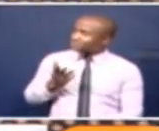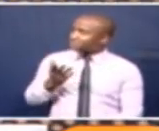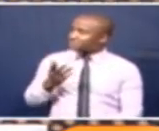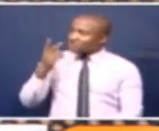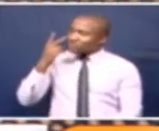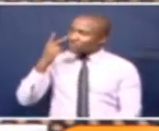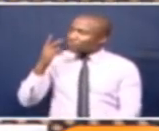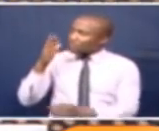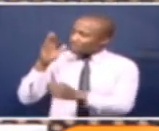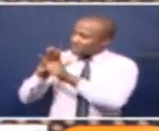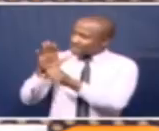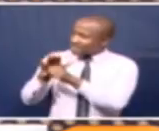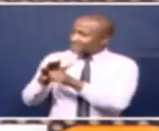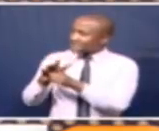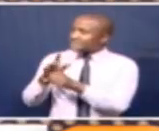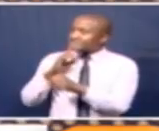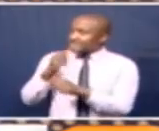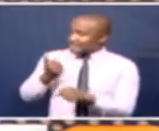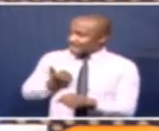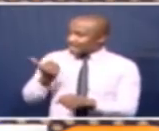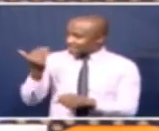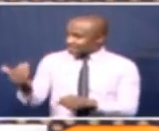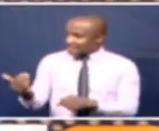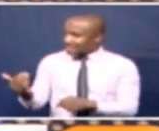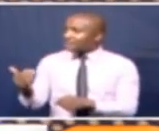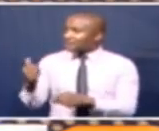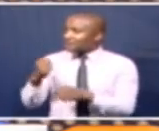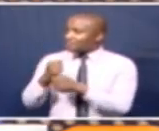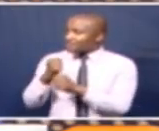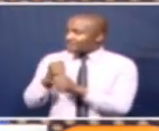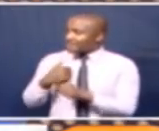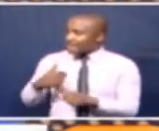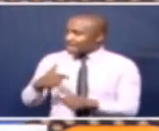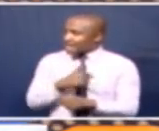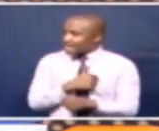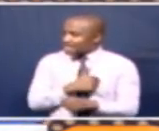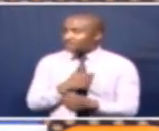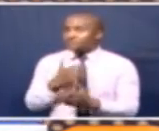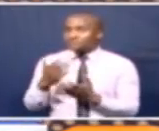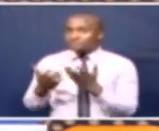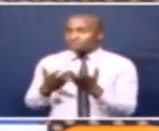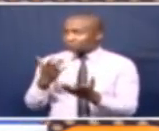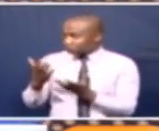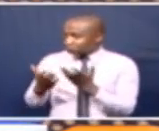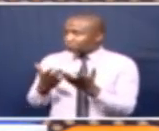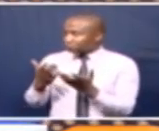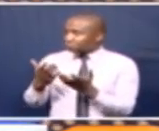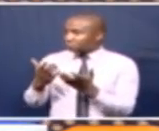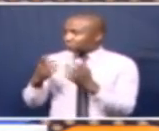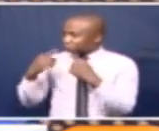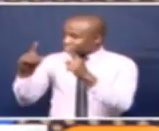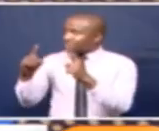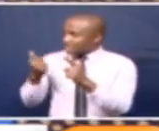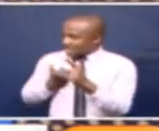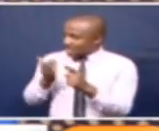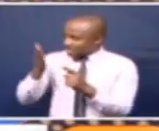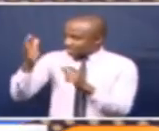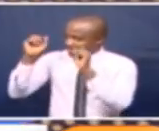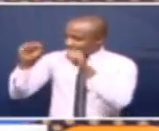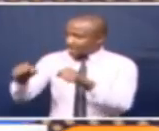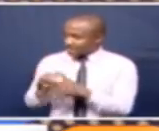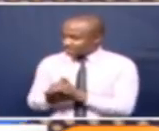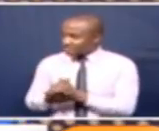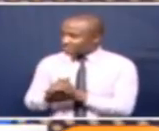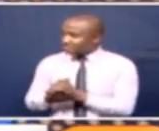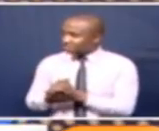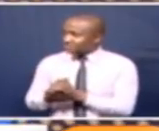to? A lot of people are saying the girl child has made us very, that this is a testament that the girl child can be the future of this nation in terms of